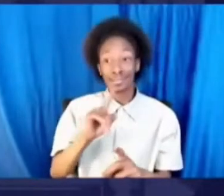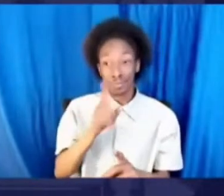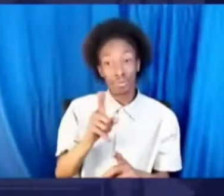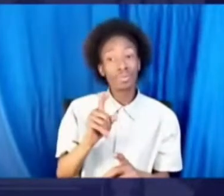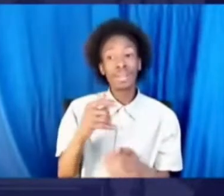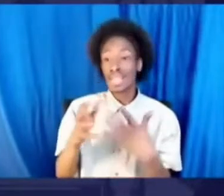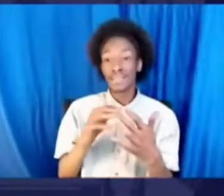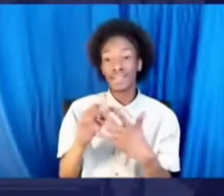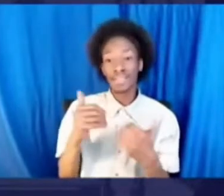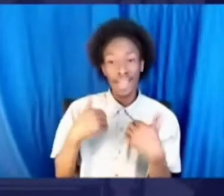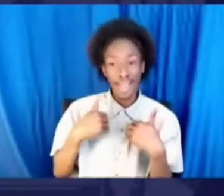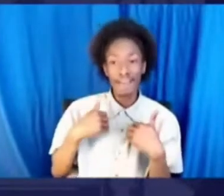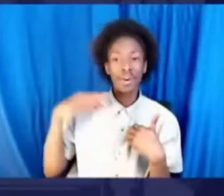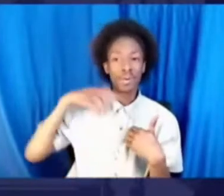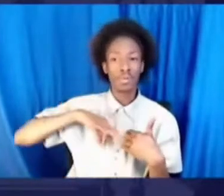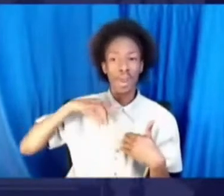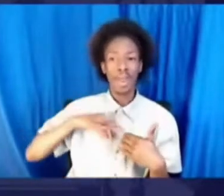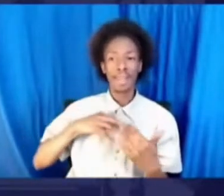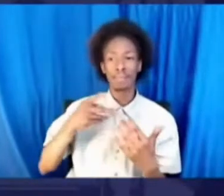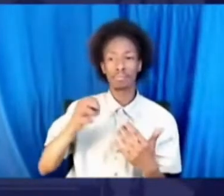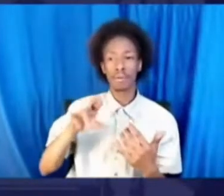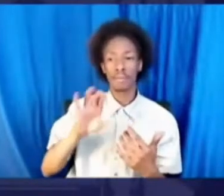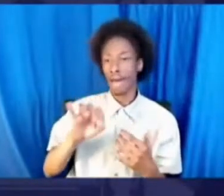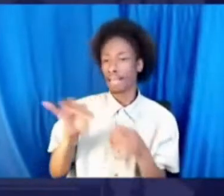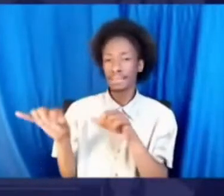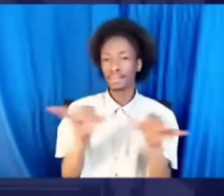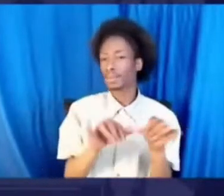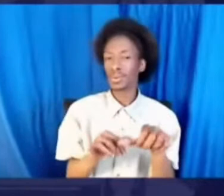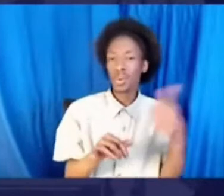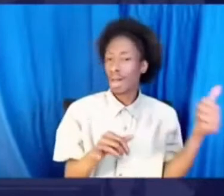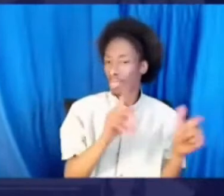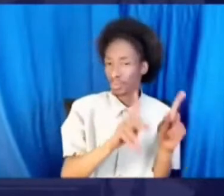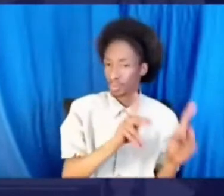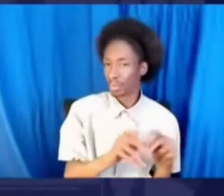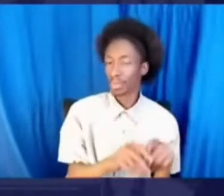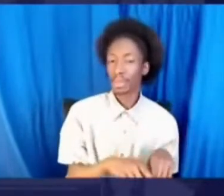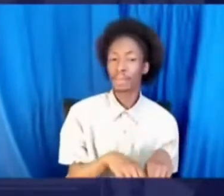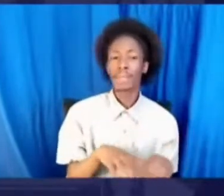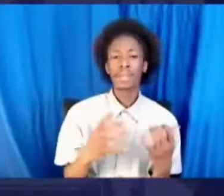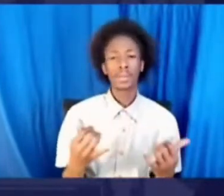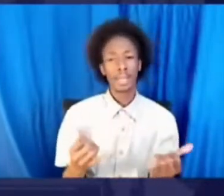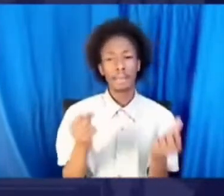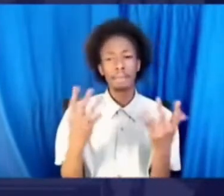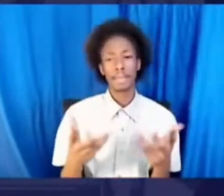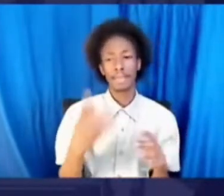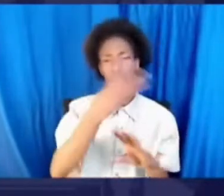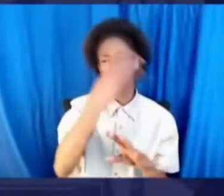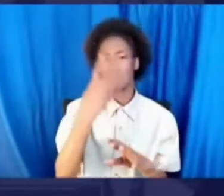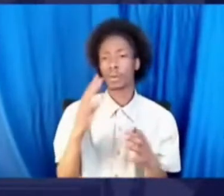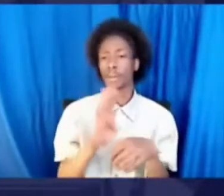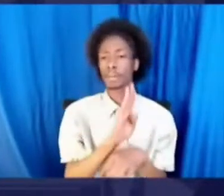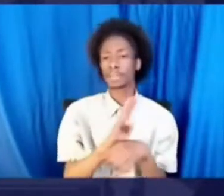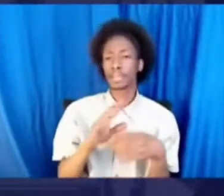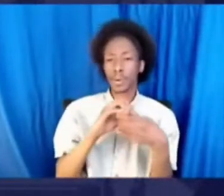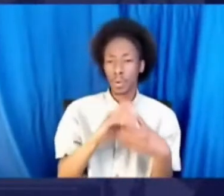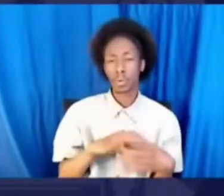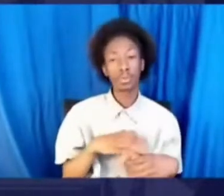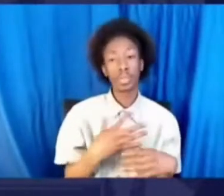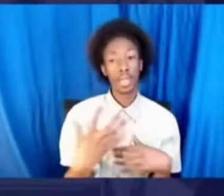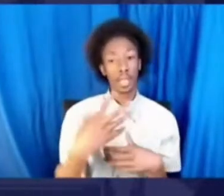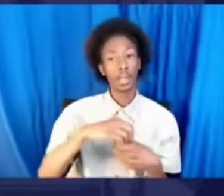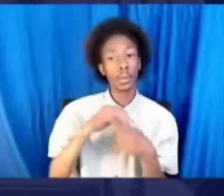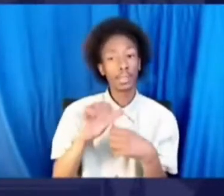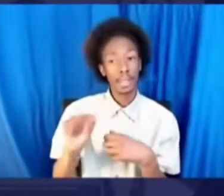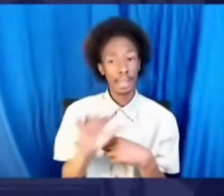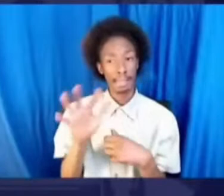similar to other applicants. Today, many immigrant business owners, including some Asian American business owners,